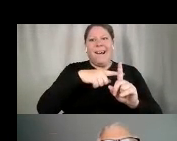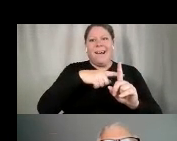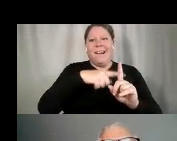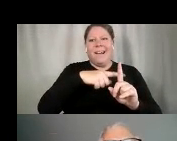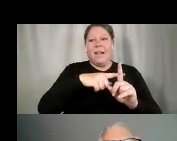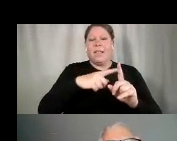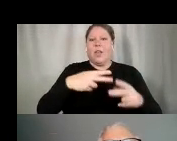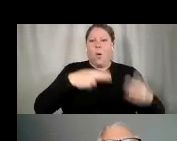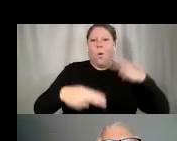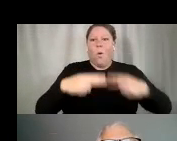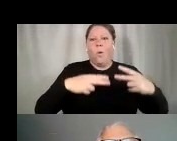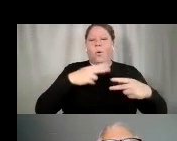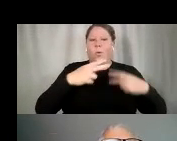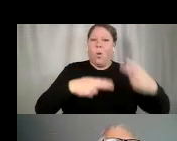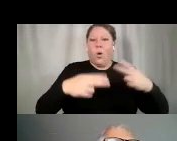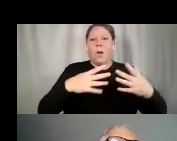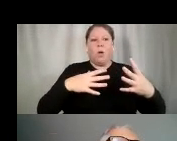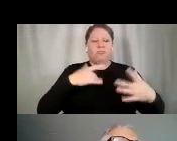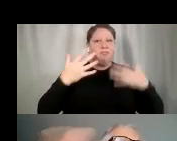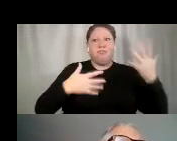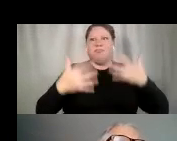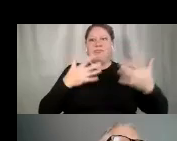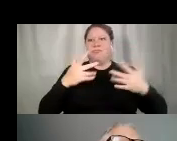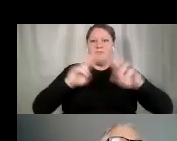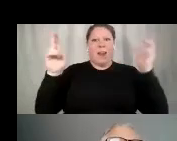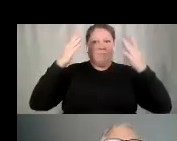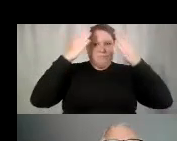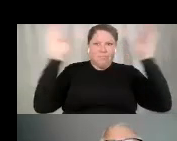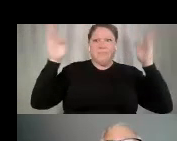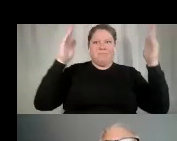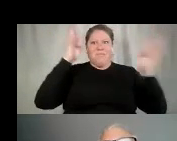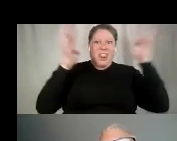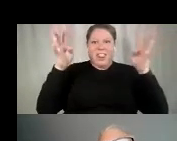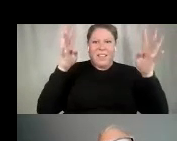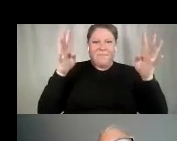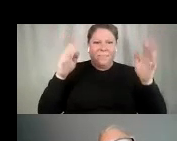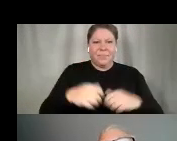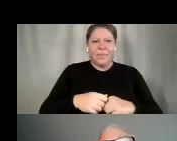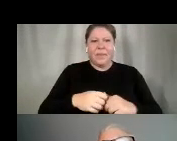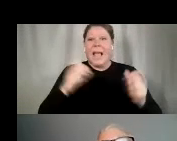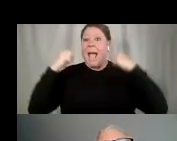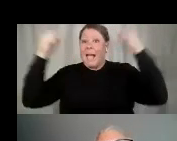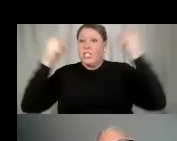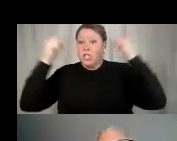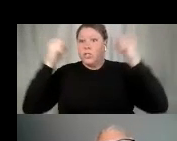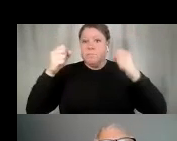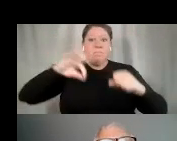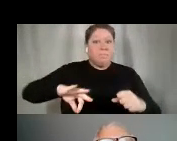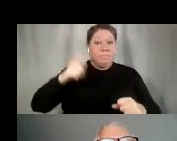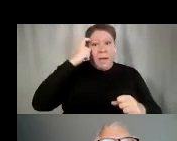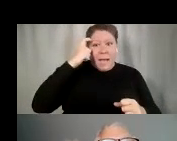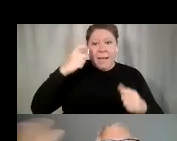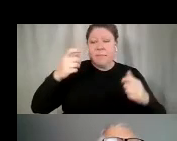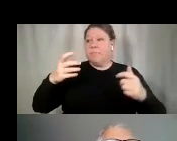hormones for creativity. Exercise also benefits mood. it benefits our body. It